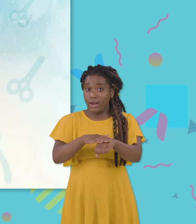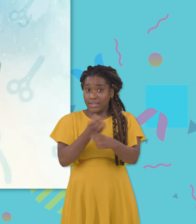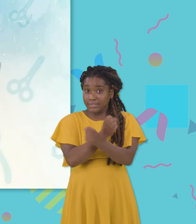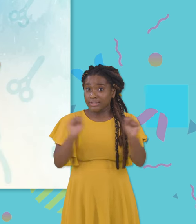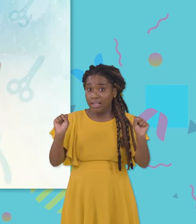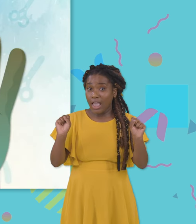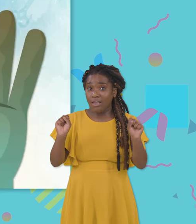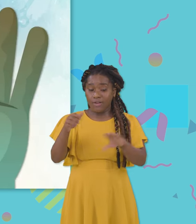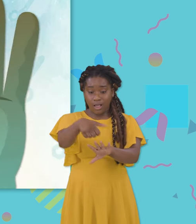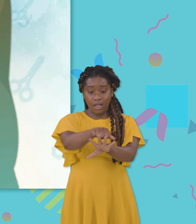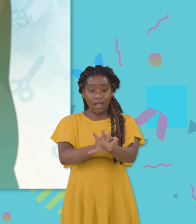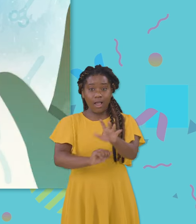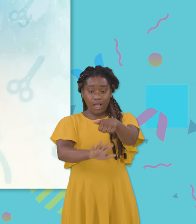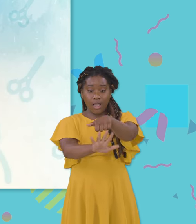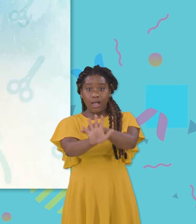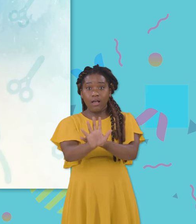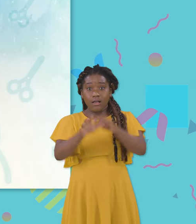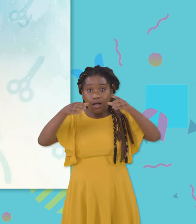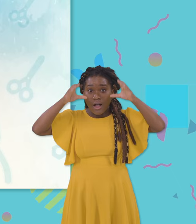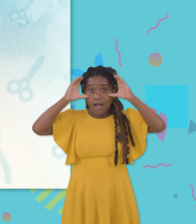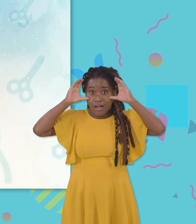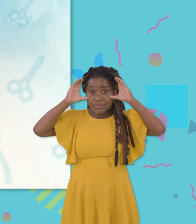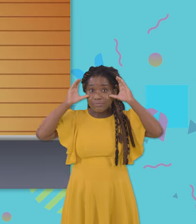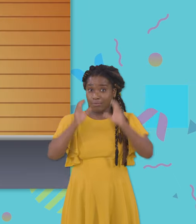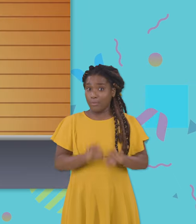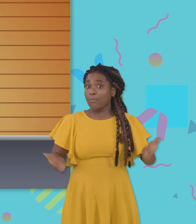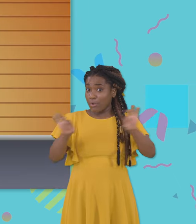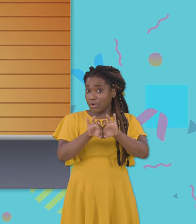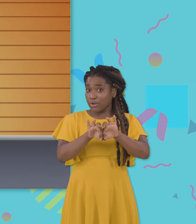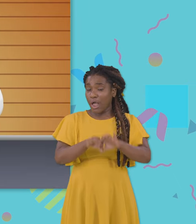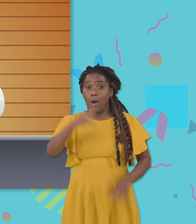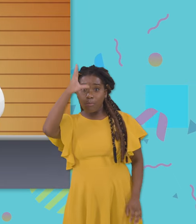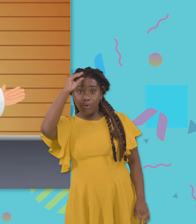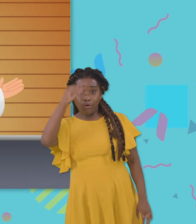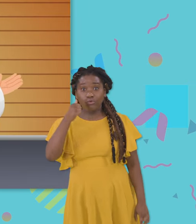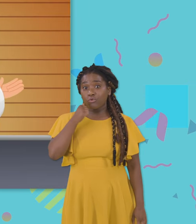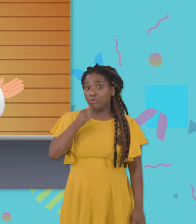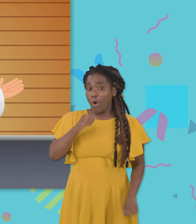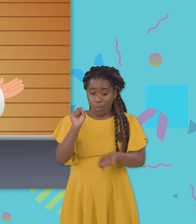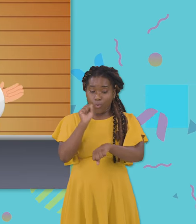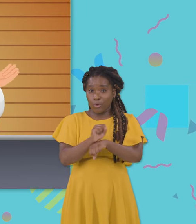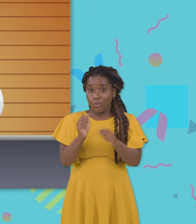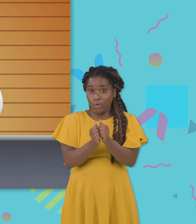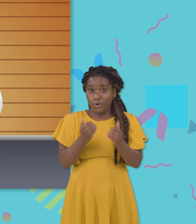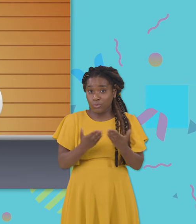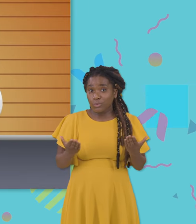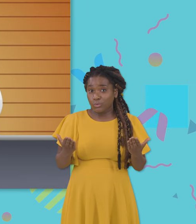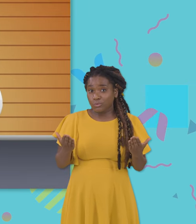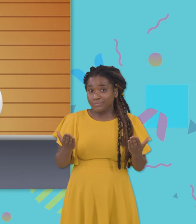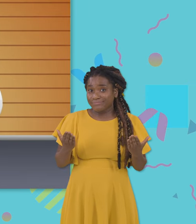by wearing gloves on your hands and goggles on your face. And boys and girls, when you're working with